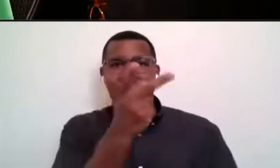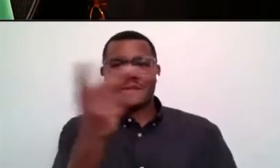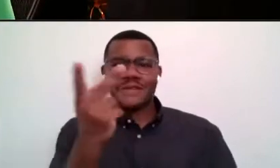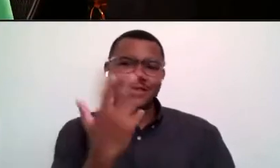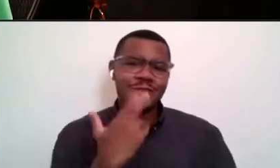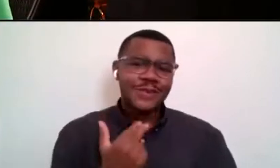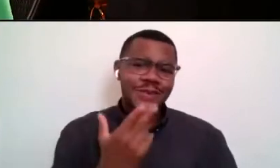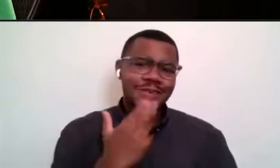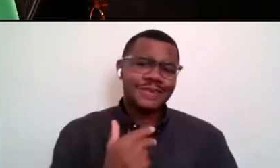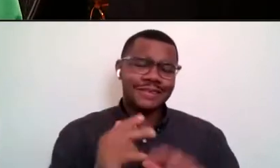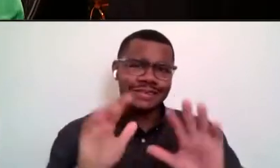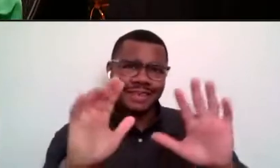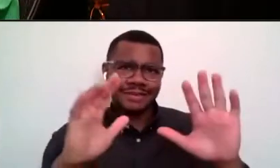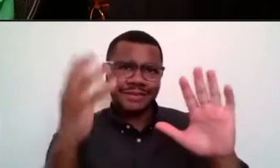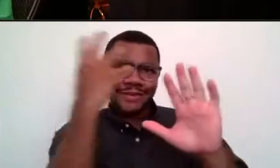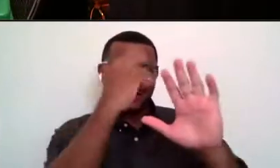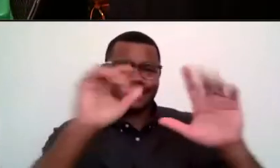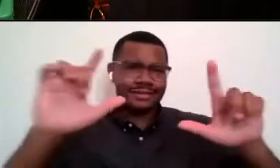member, Todd.